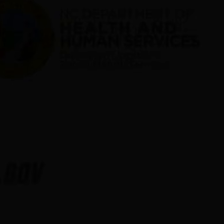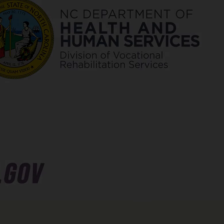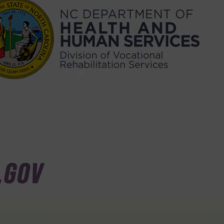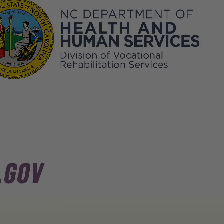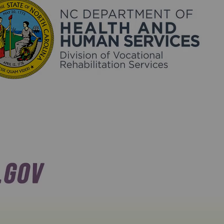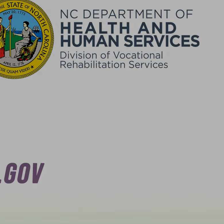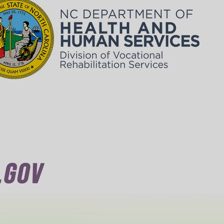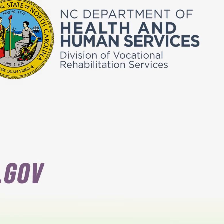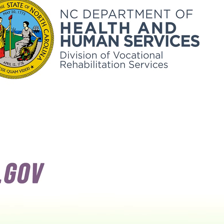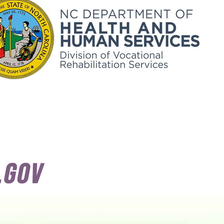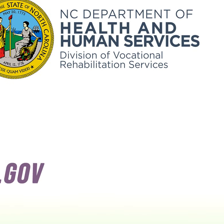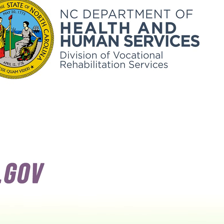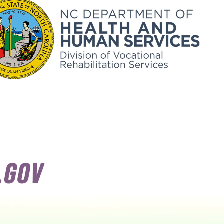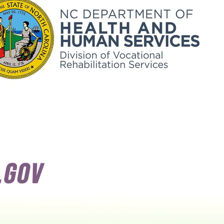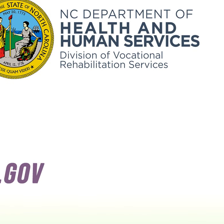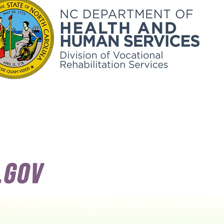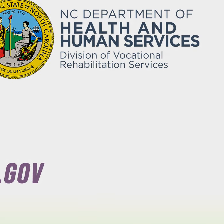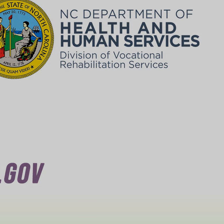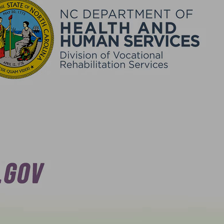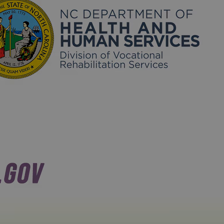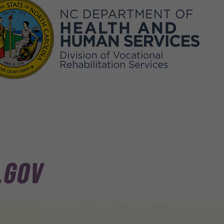Bye. Bye.